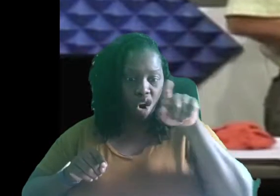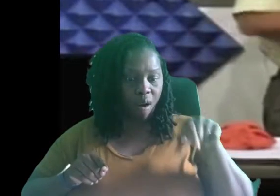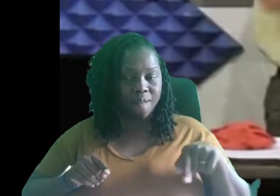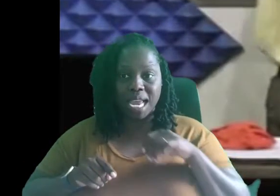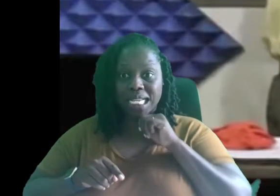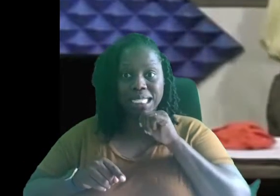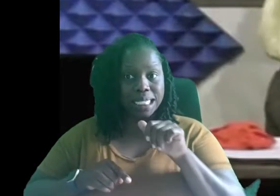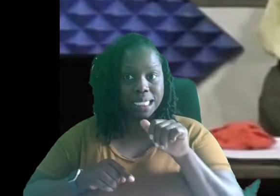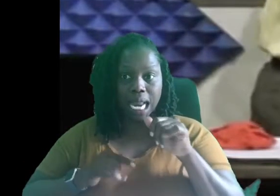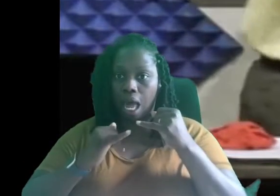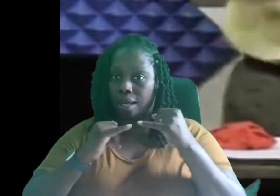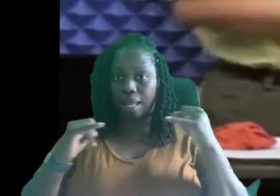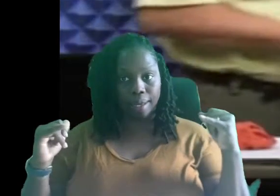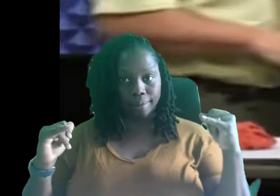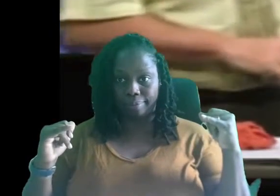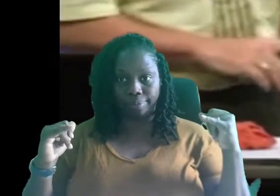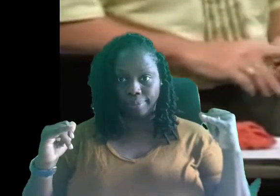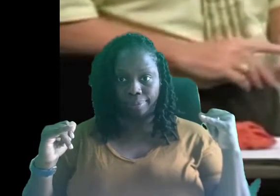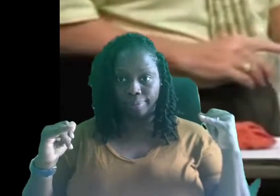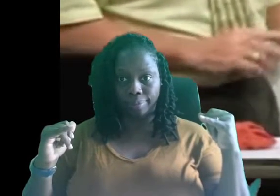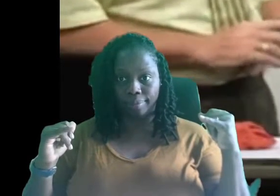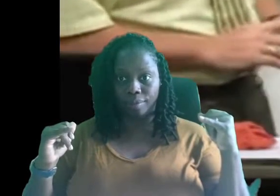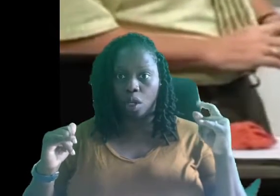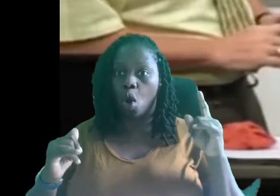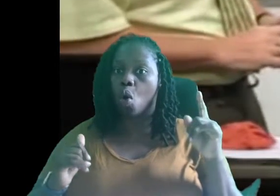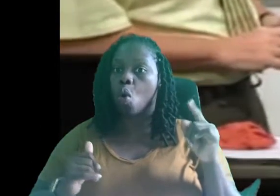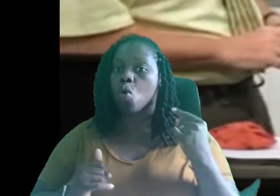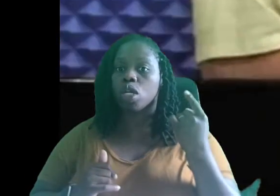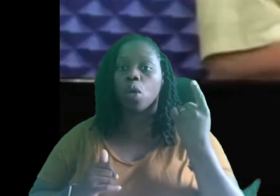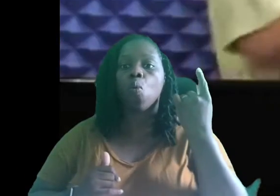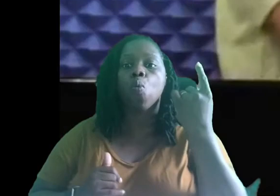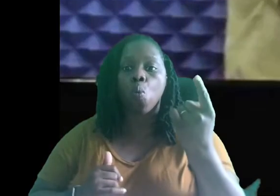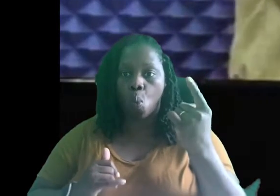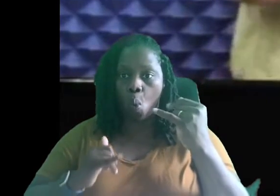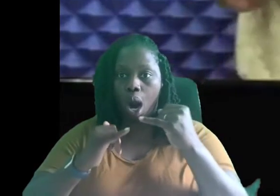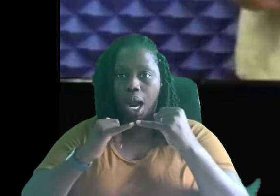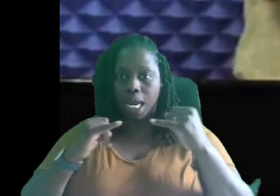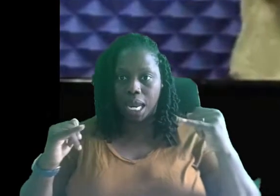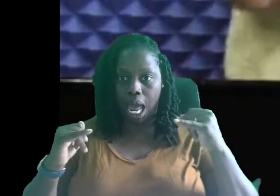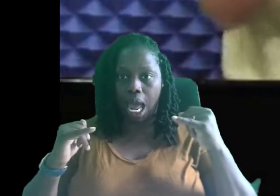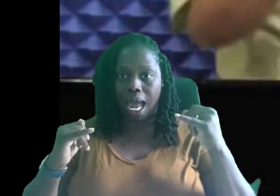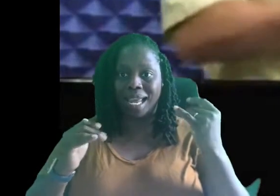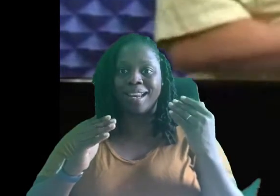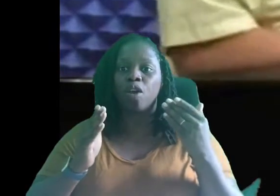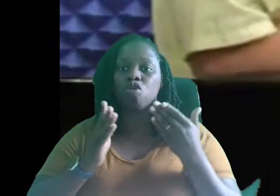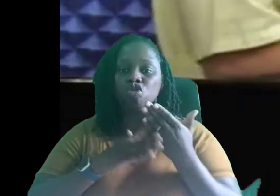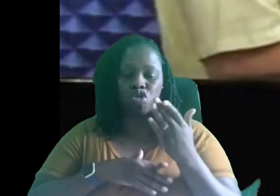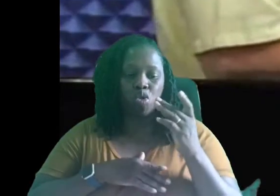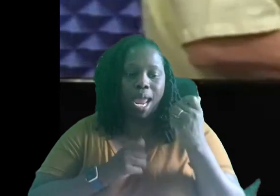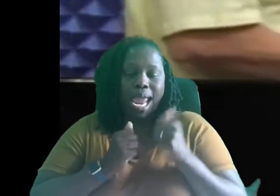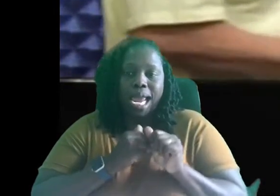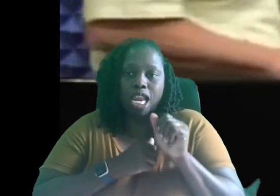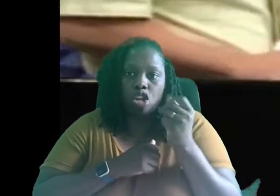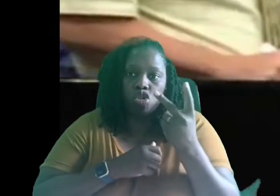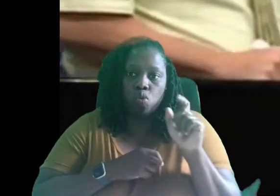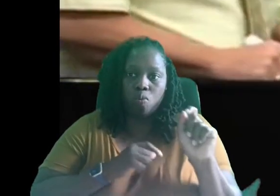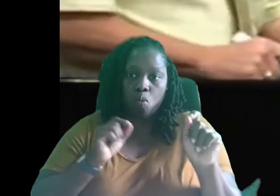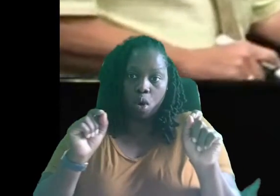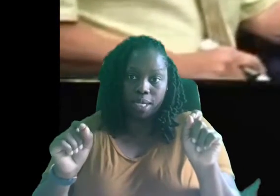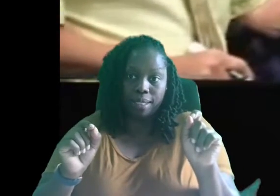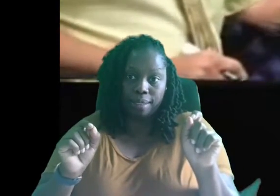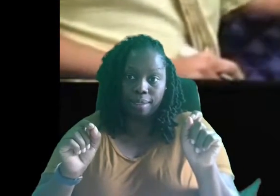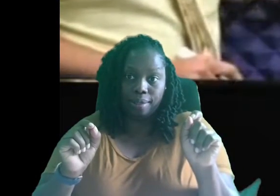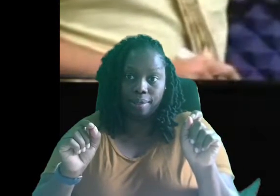but this one that has that curvature to it, that's not a line. There's only one line that goes through